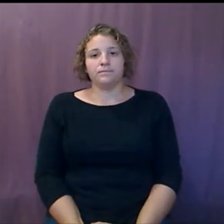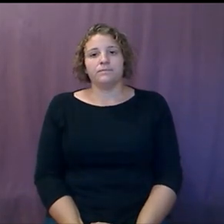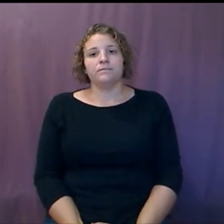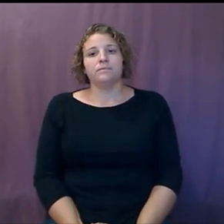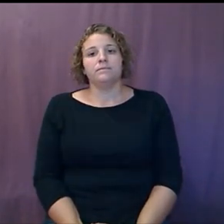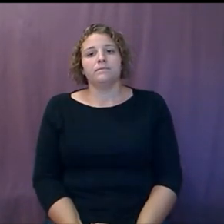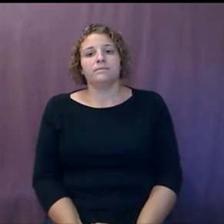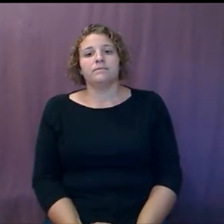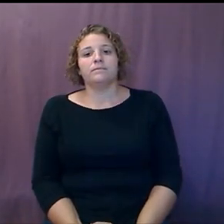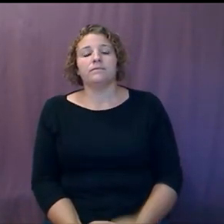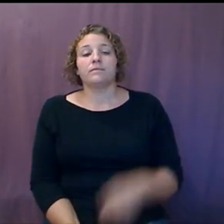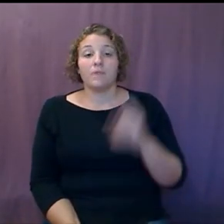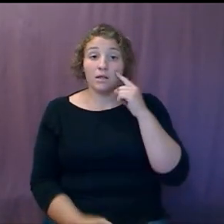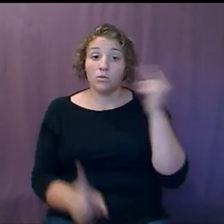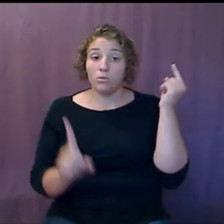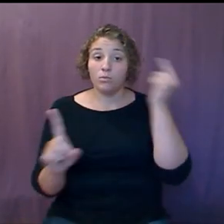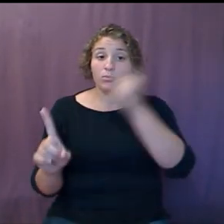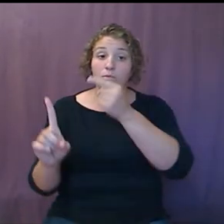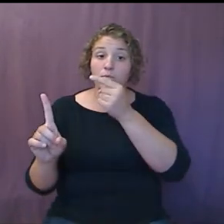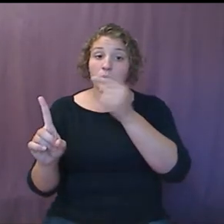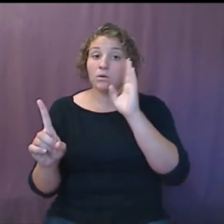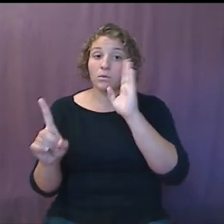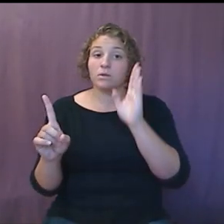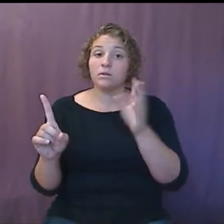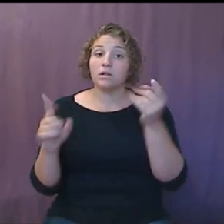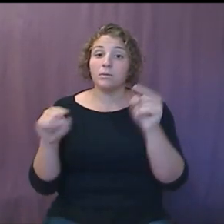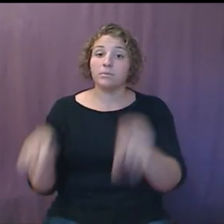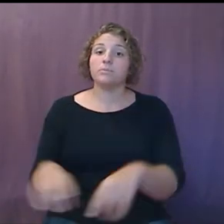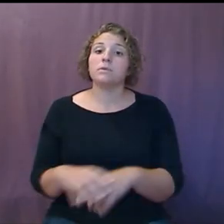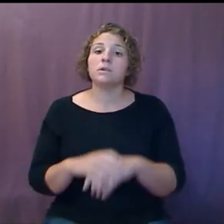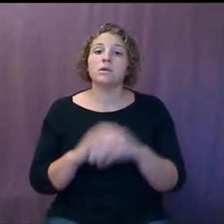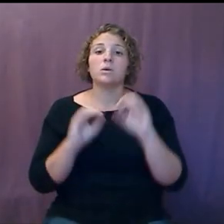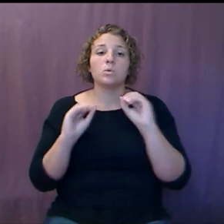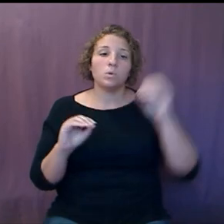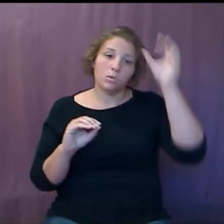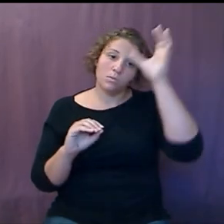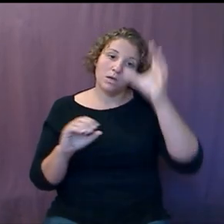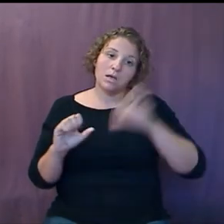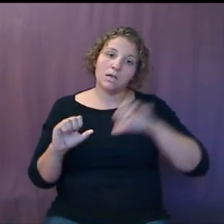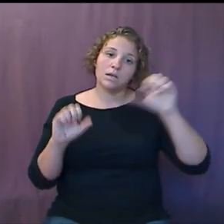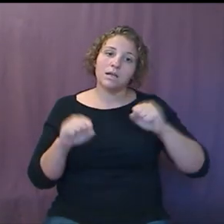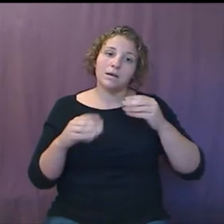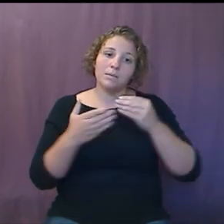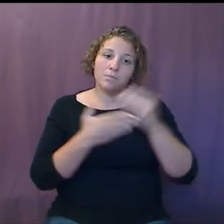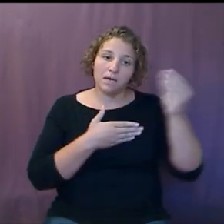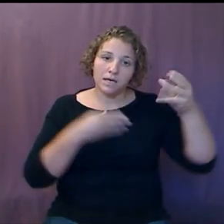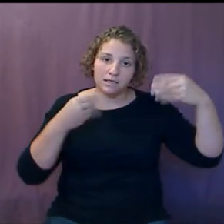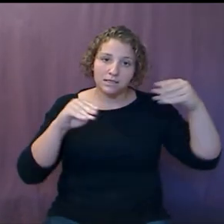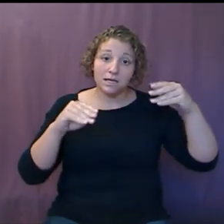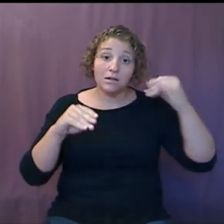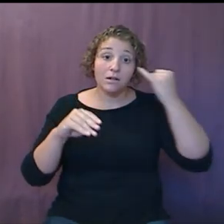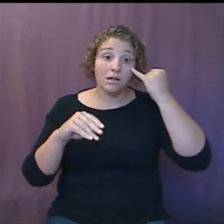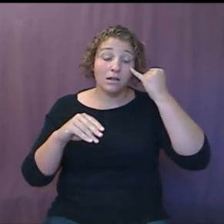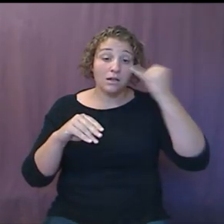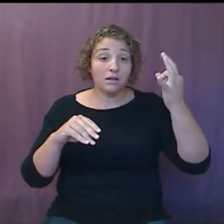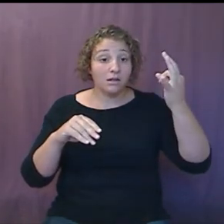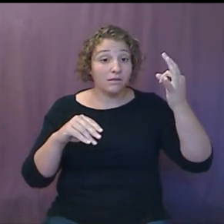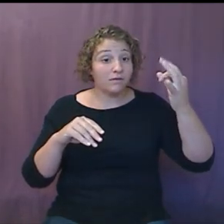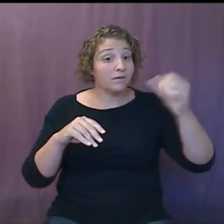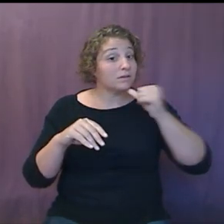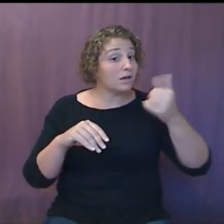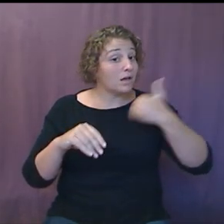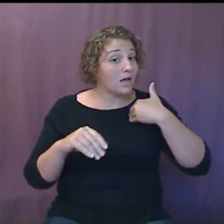and this is where it's going to take us no man might buy or sell save he that had the mark or the name of the